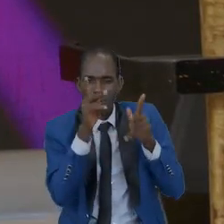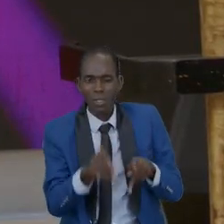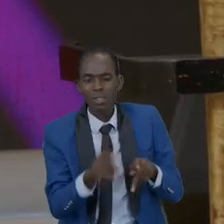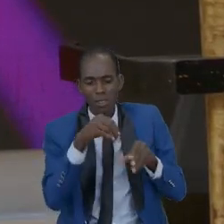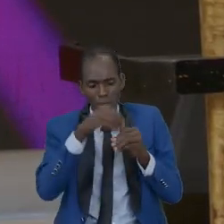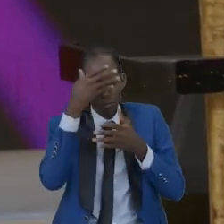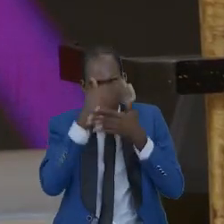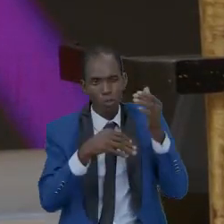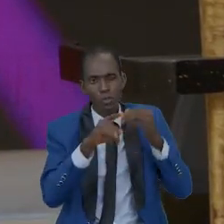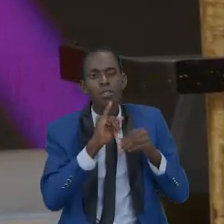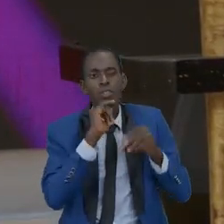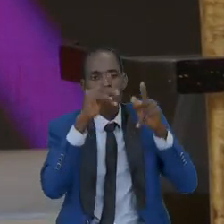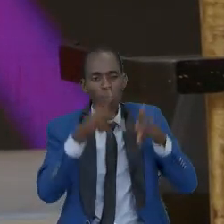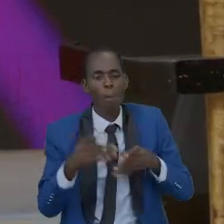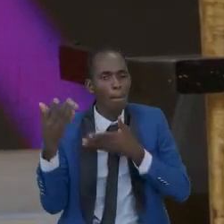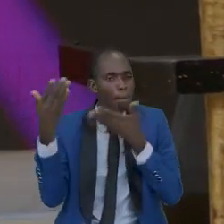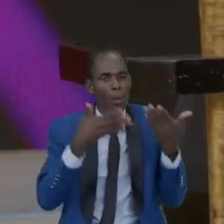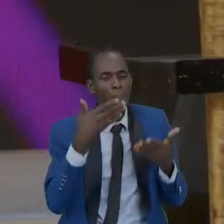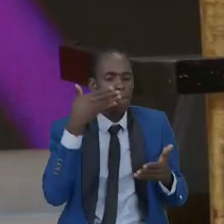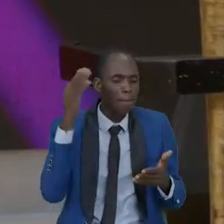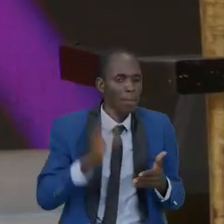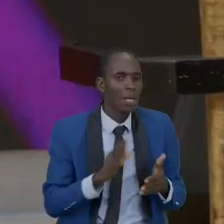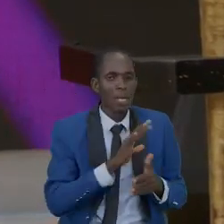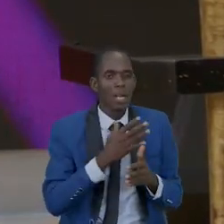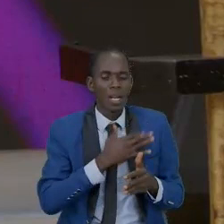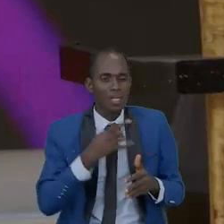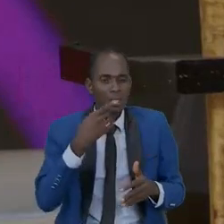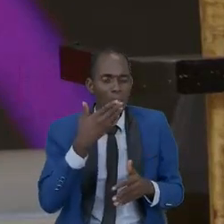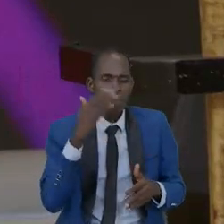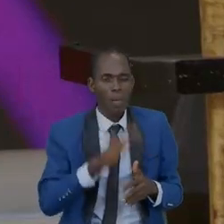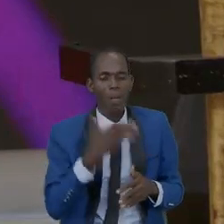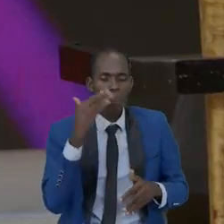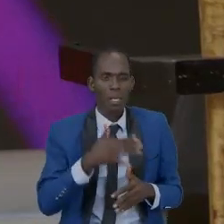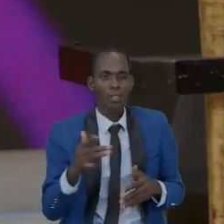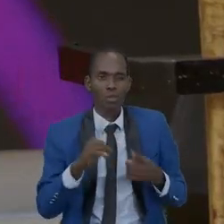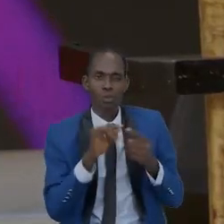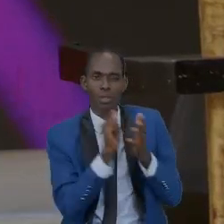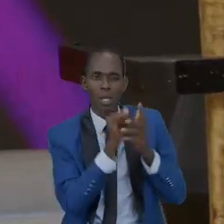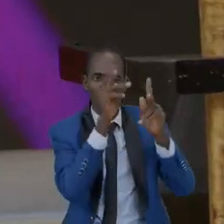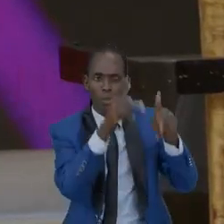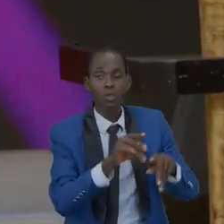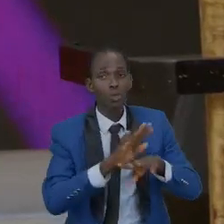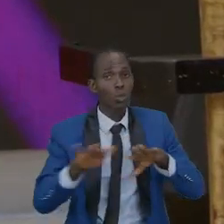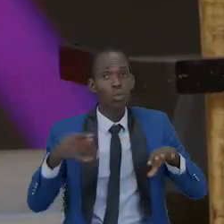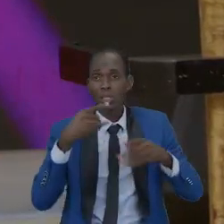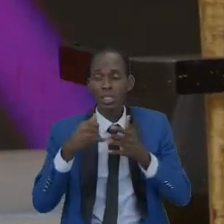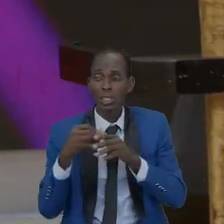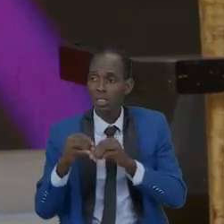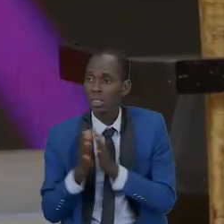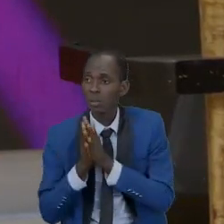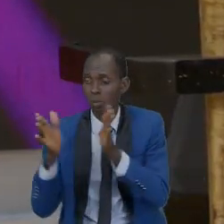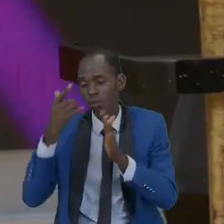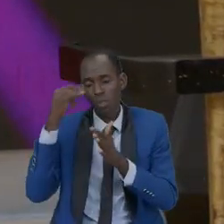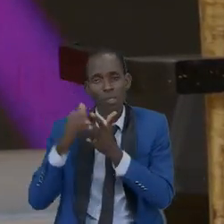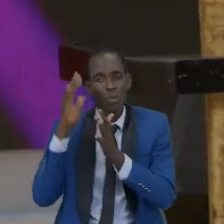causing the anger, and every bad thing you wanted to say to that man, don't say that in the public, that will destroy your